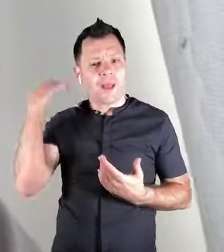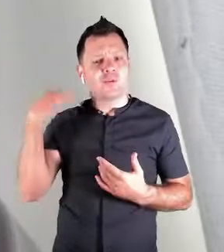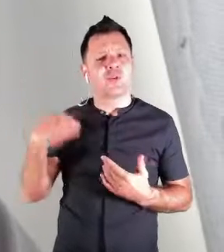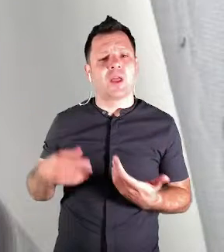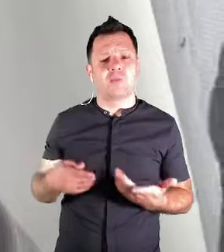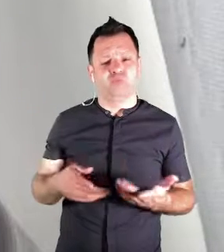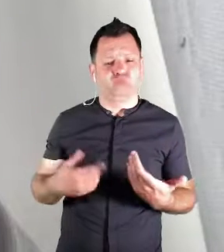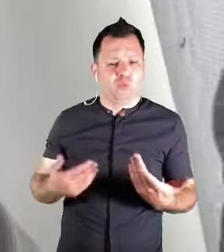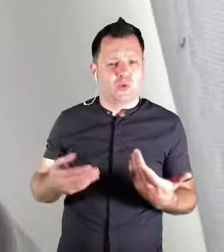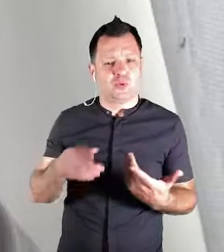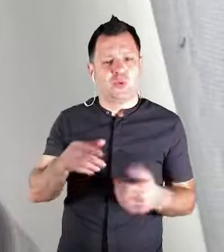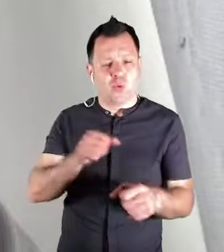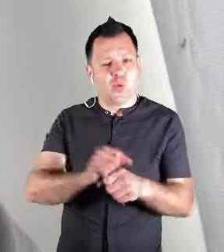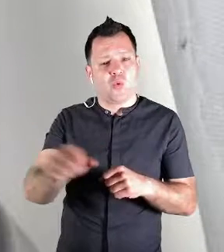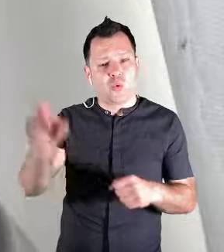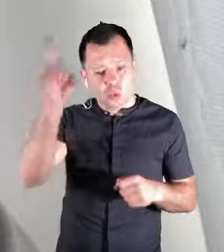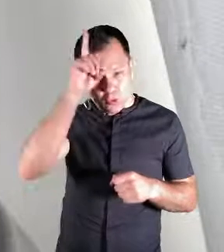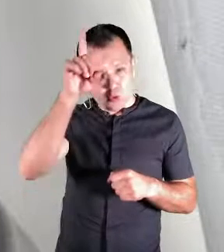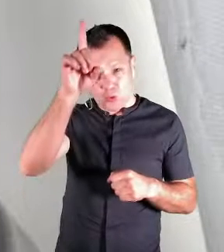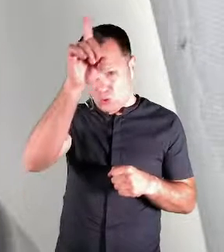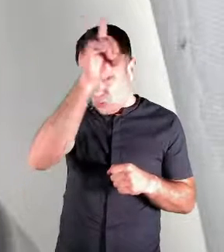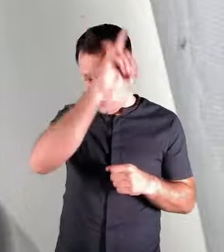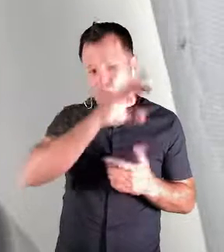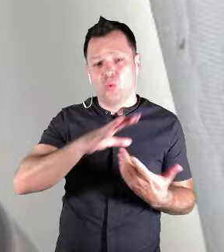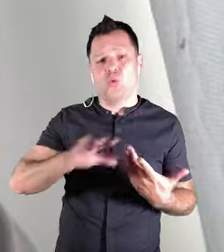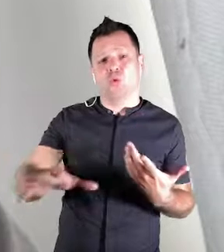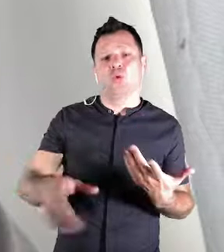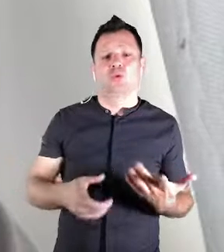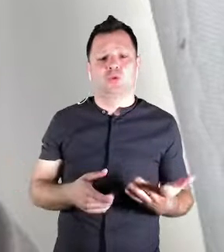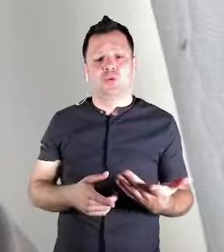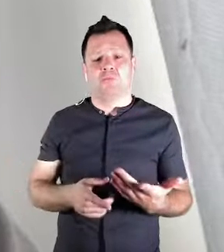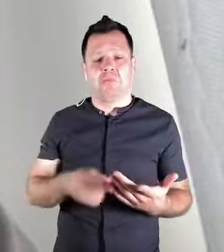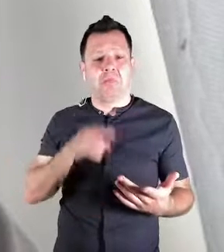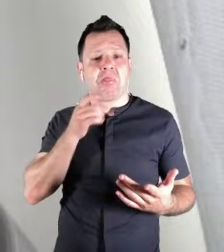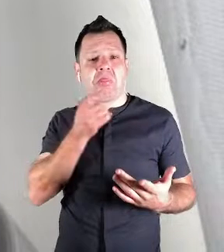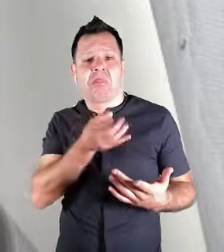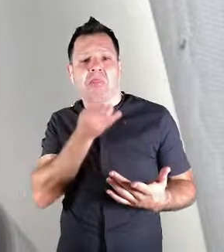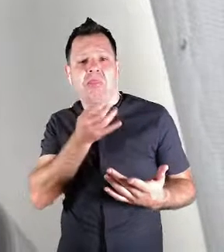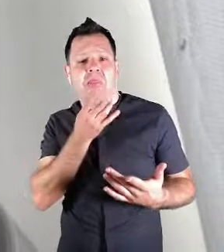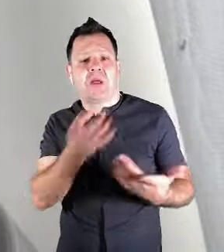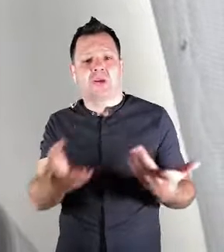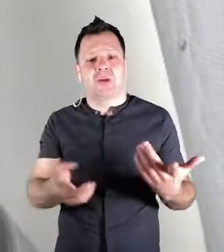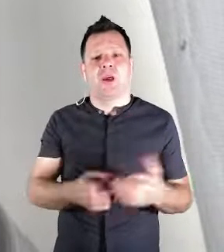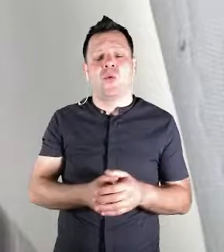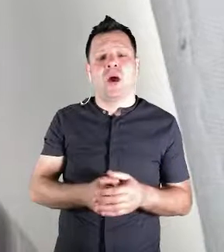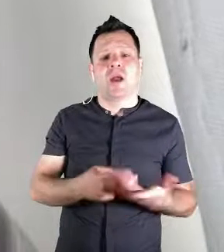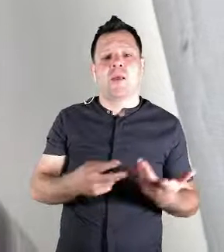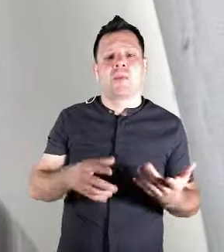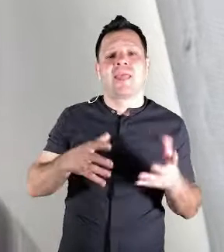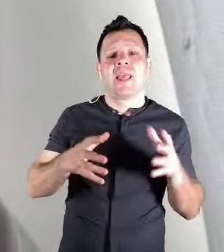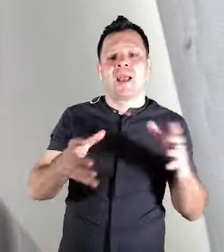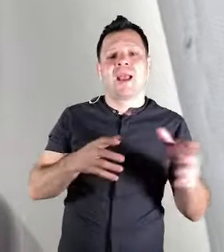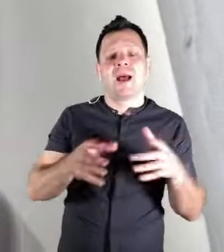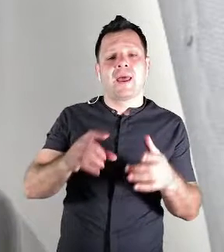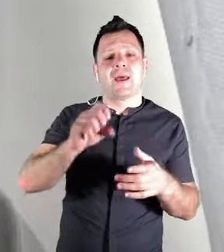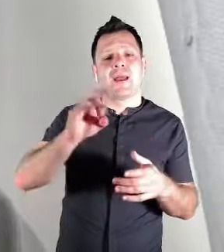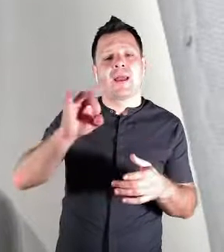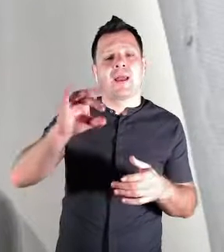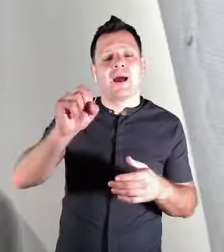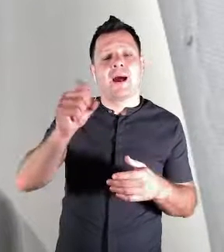buildings are people who think that life was fantastic in the 19th century